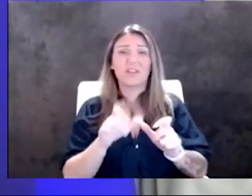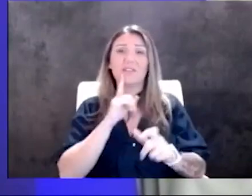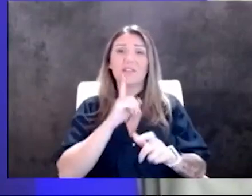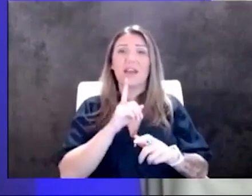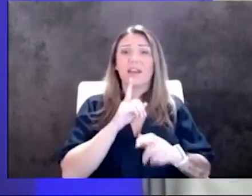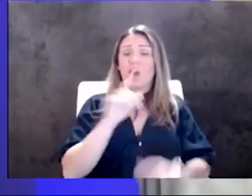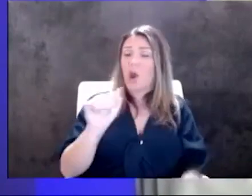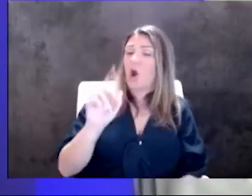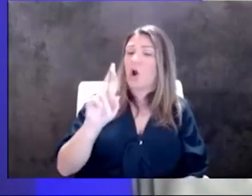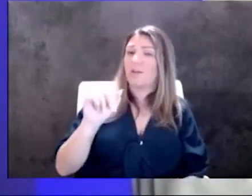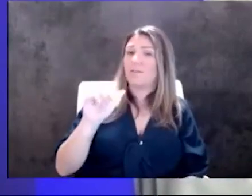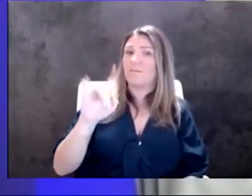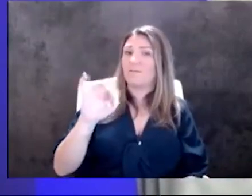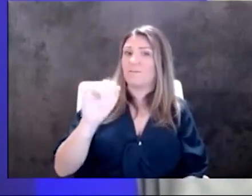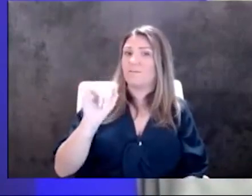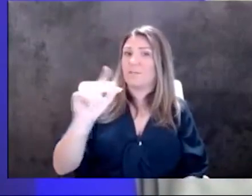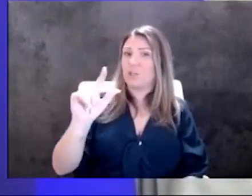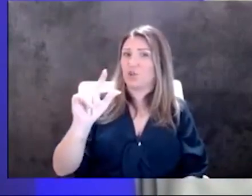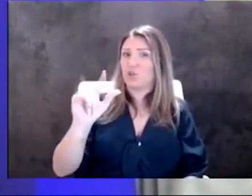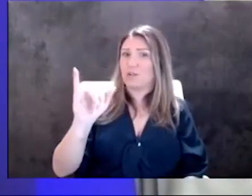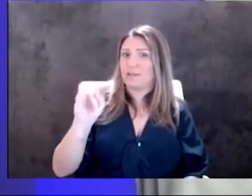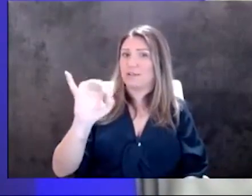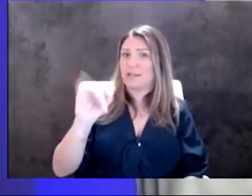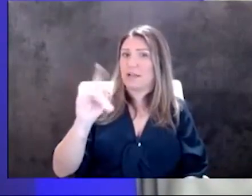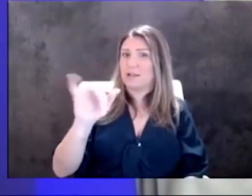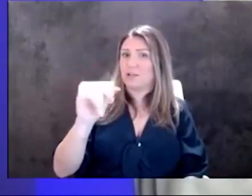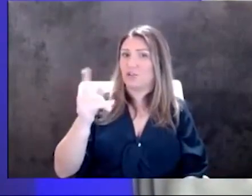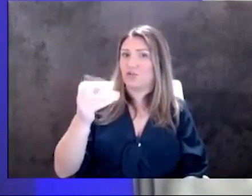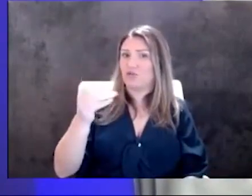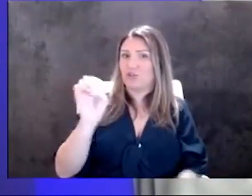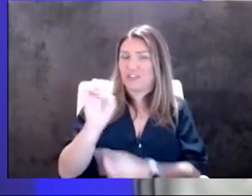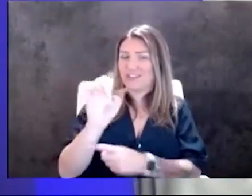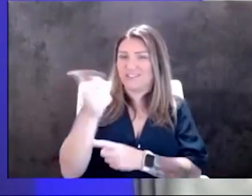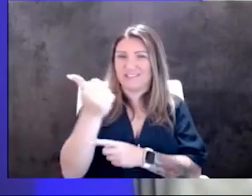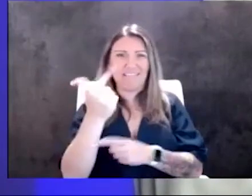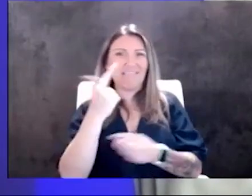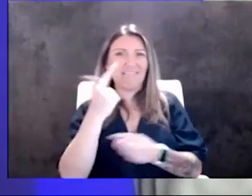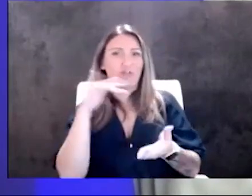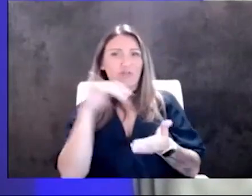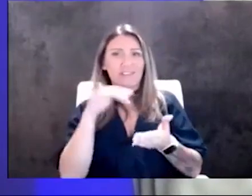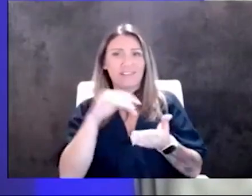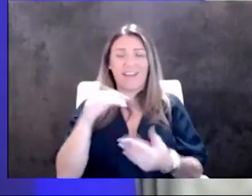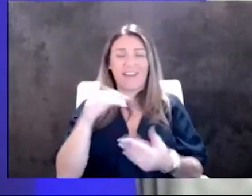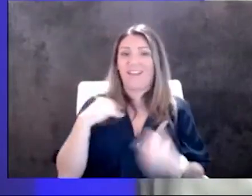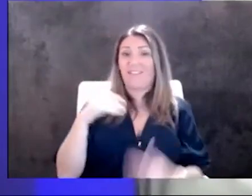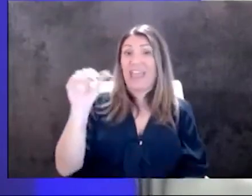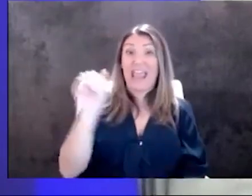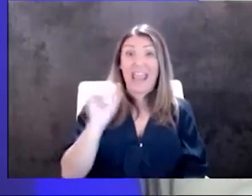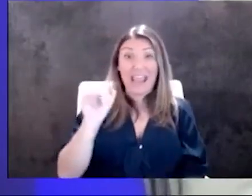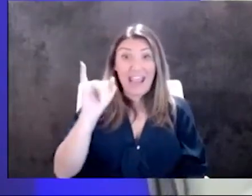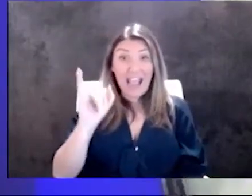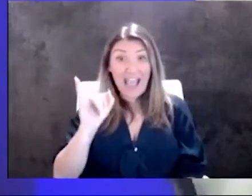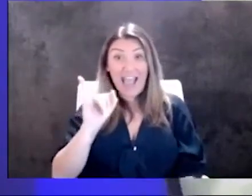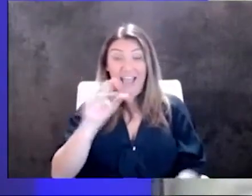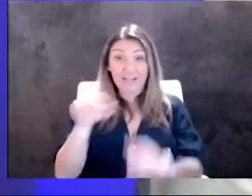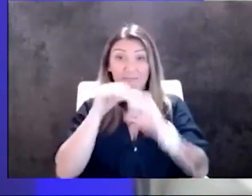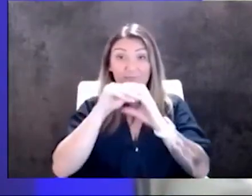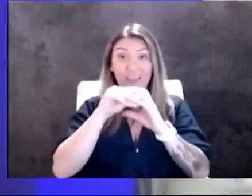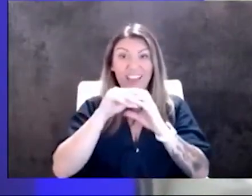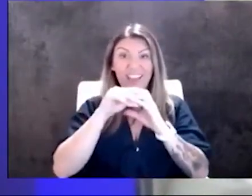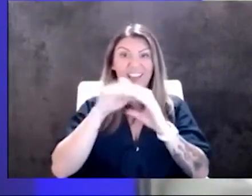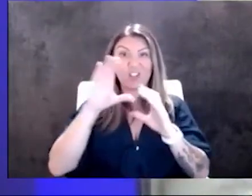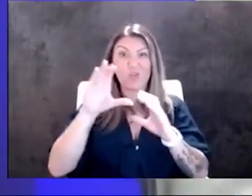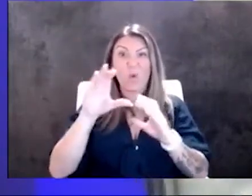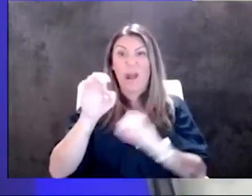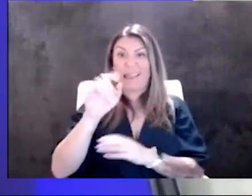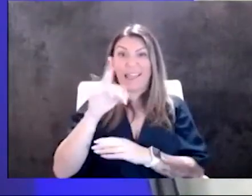We're involved in another clinical study right now in which actually a spinal cord stimulator has AI embedded into the electrode. So instead of having the patients having to adjust it like